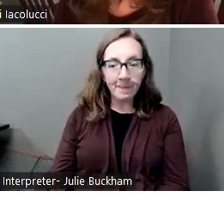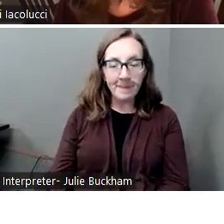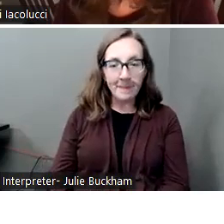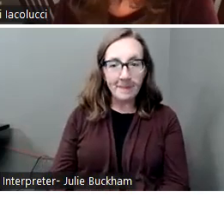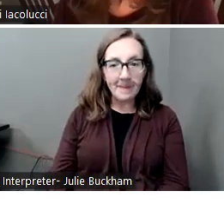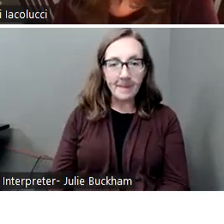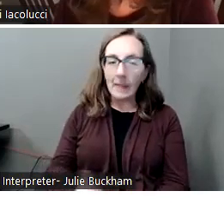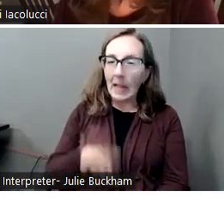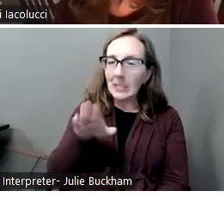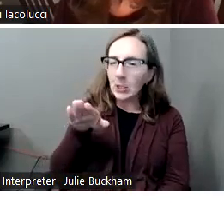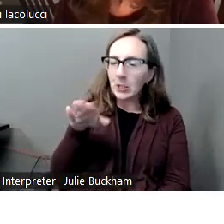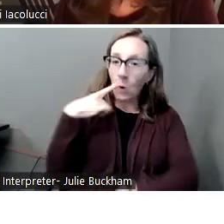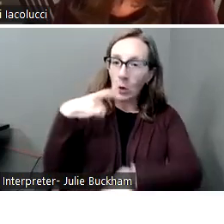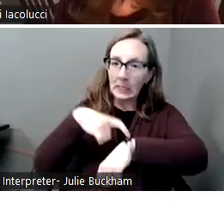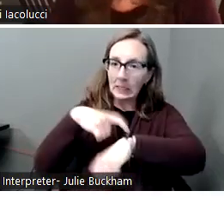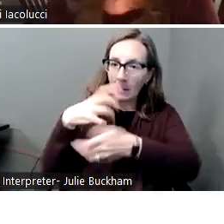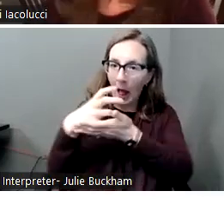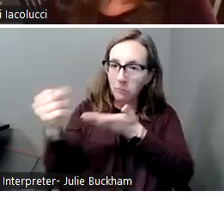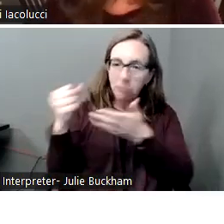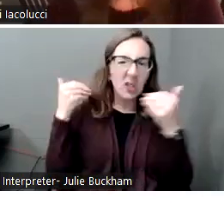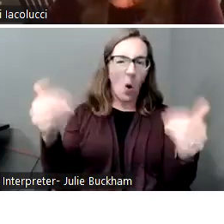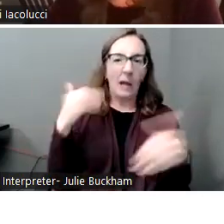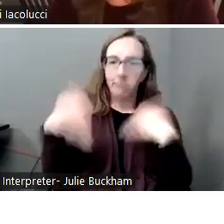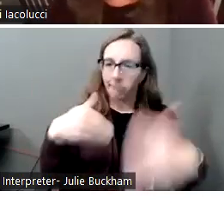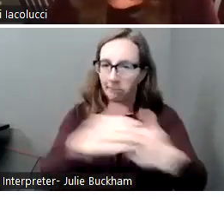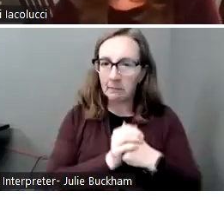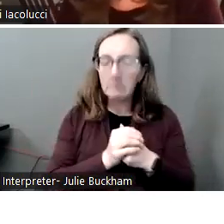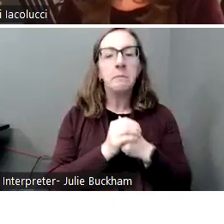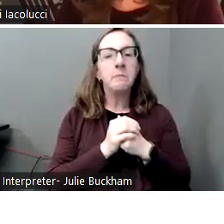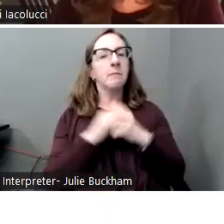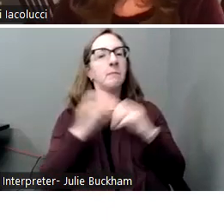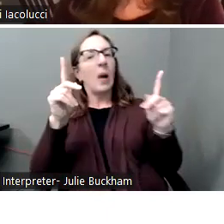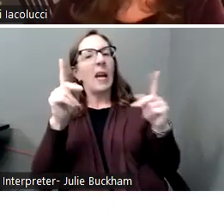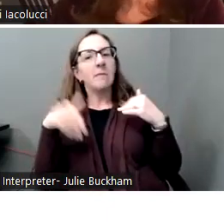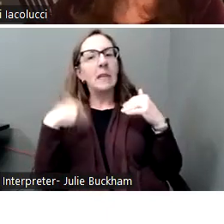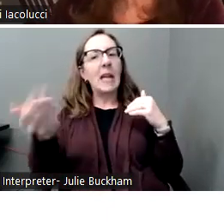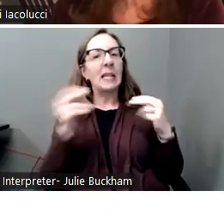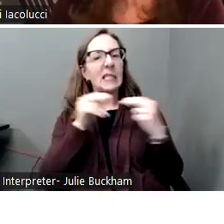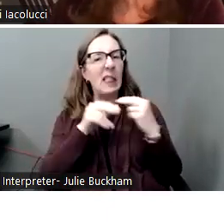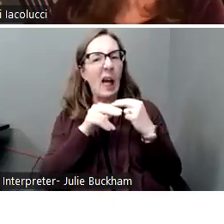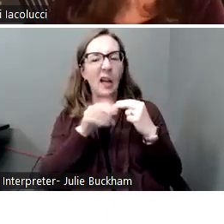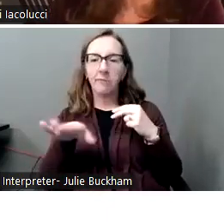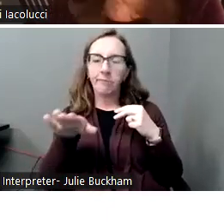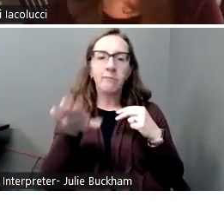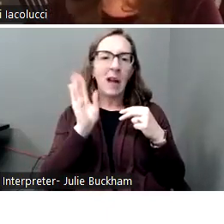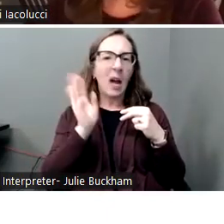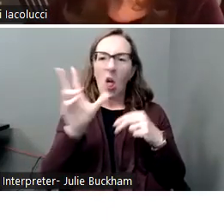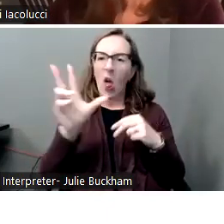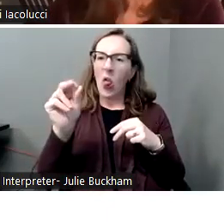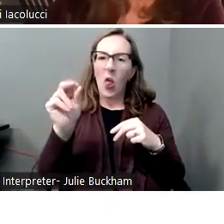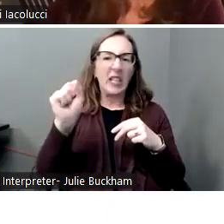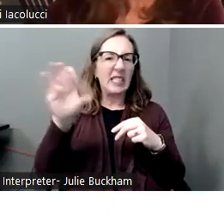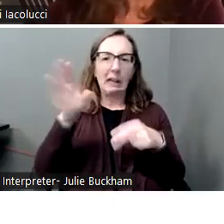And just in the interest of time, let's go ahead and move forward, Tony. Okay, all right, we'll take the next slide, and I'm going to just do this in 30